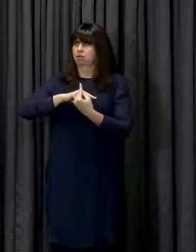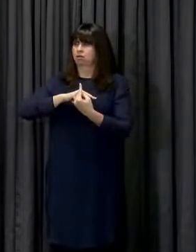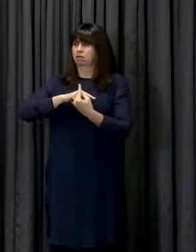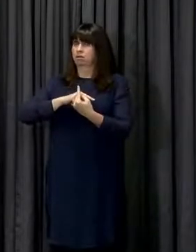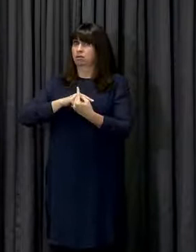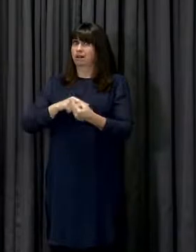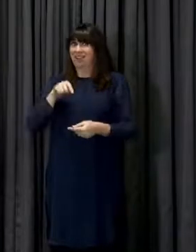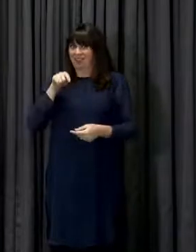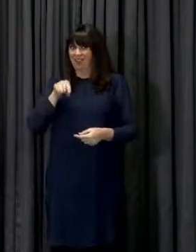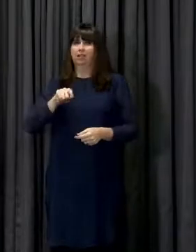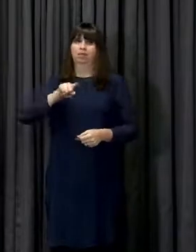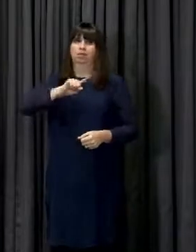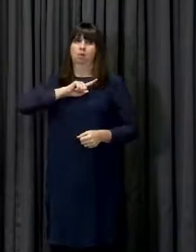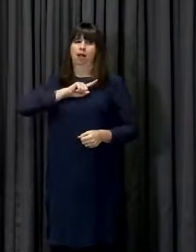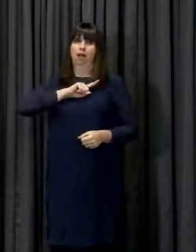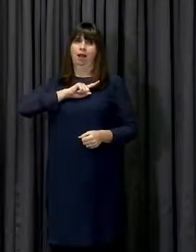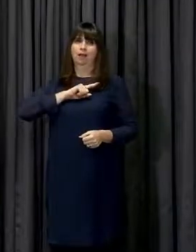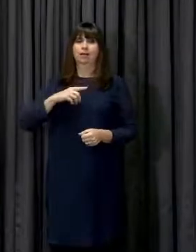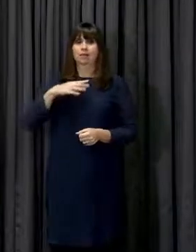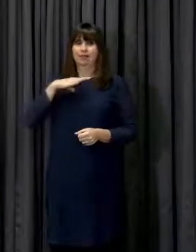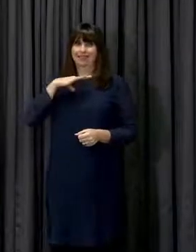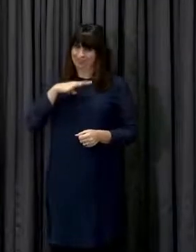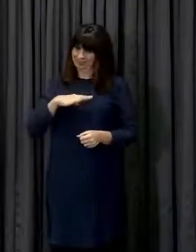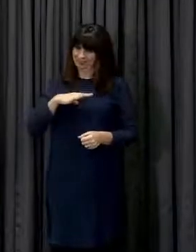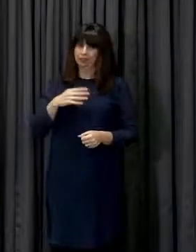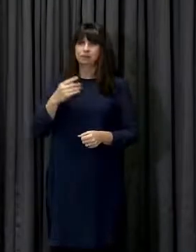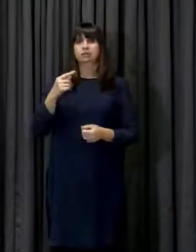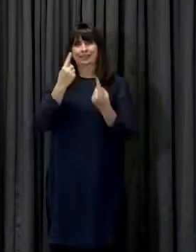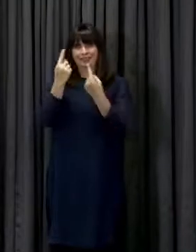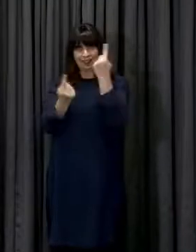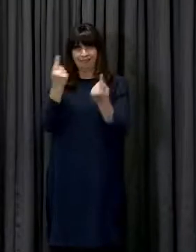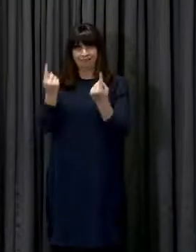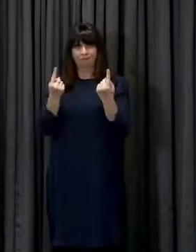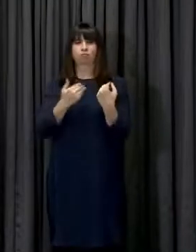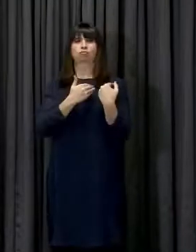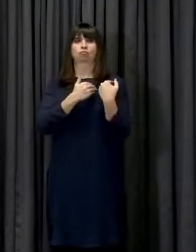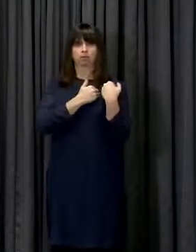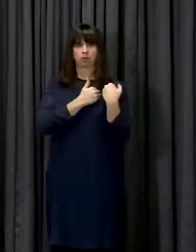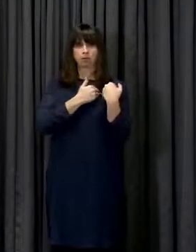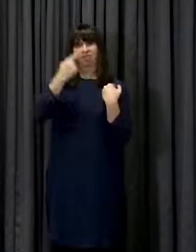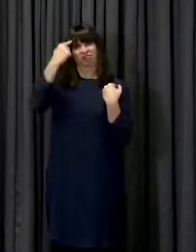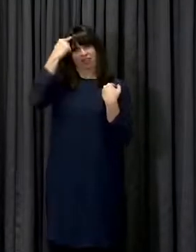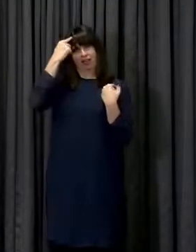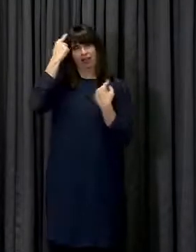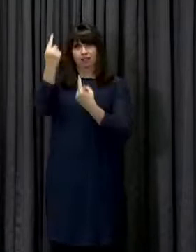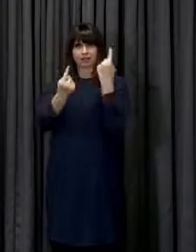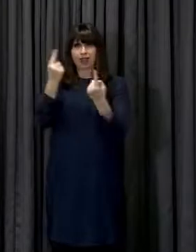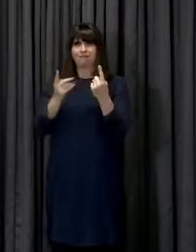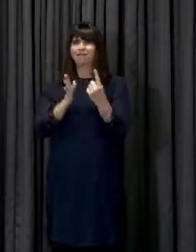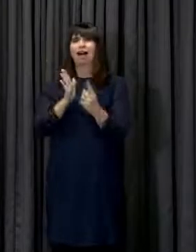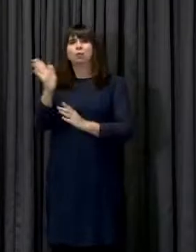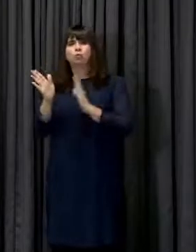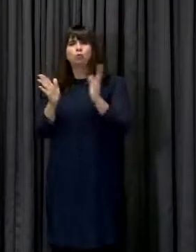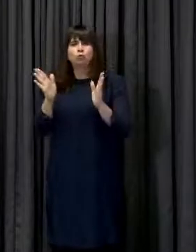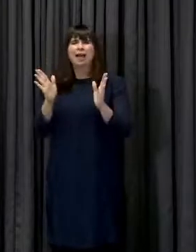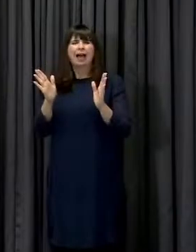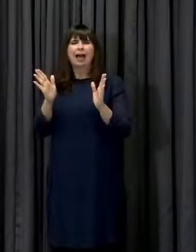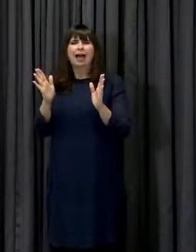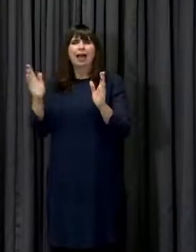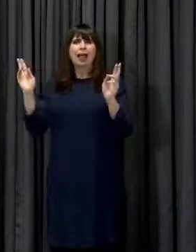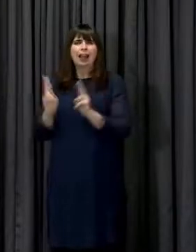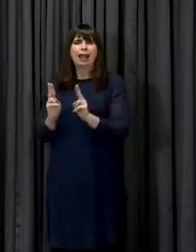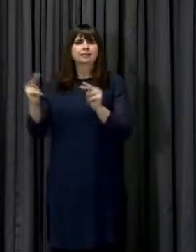more so why we all need to take some control and responsibility for our own choices about how we live our lives, who we